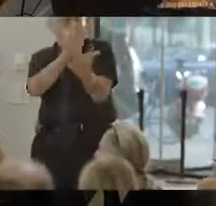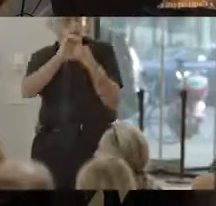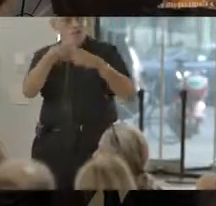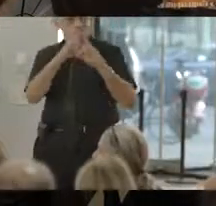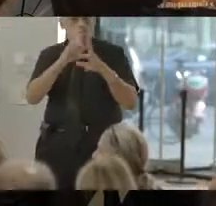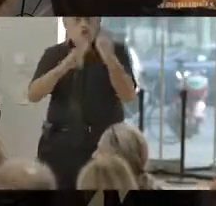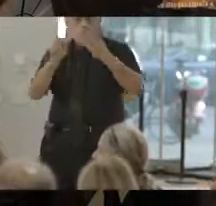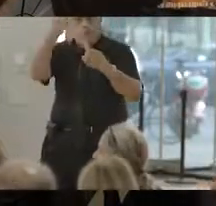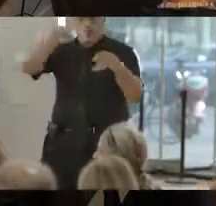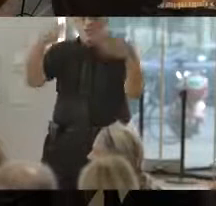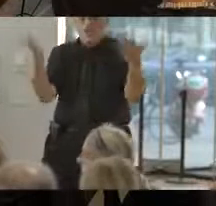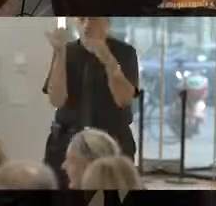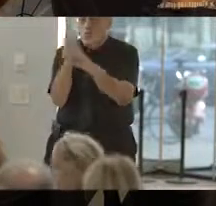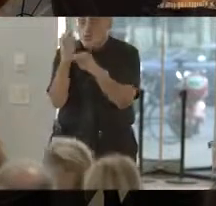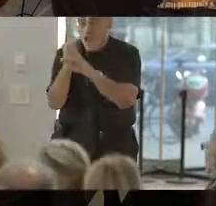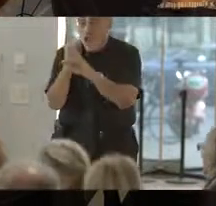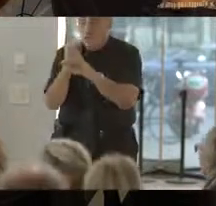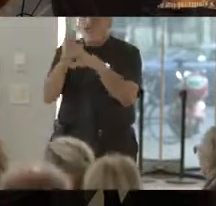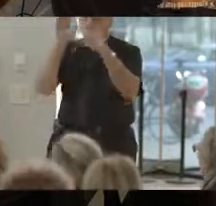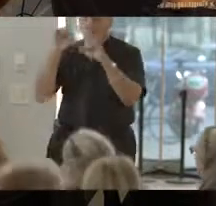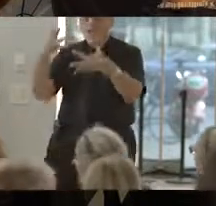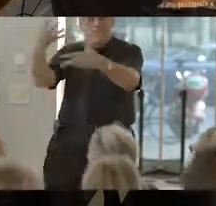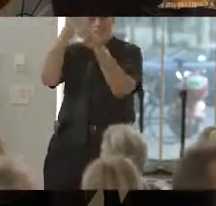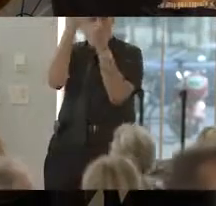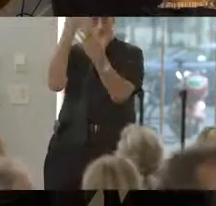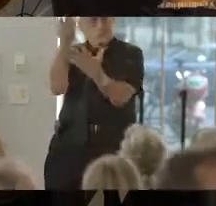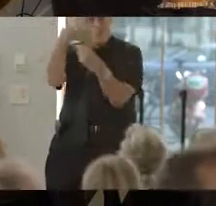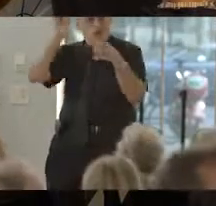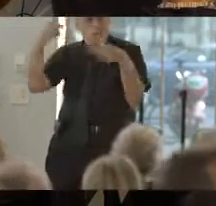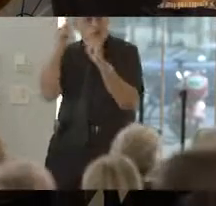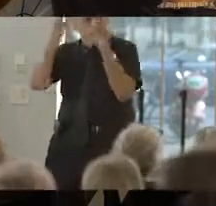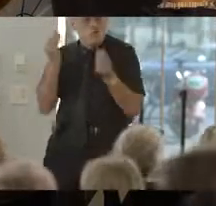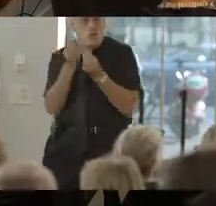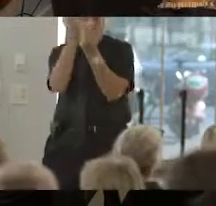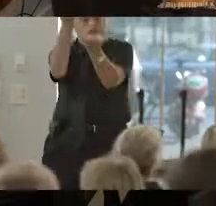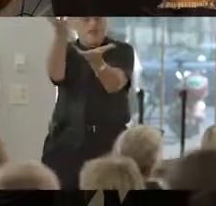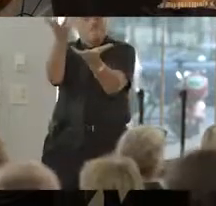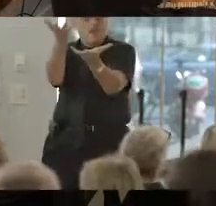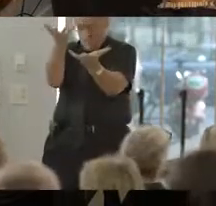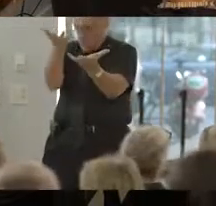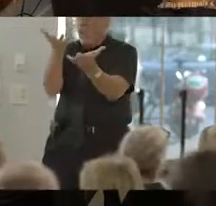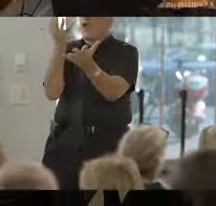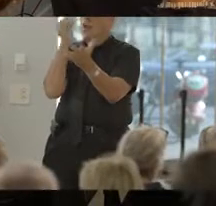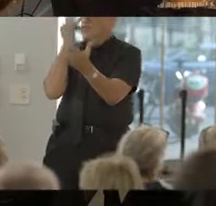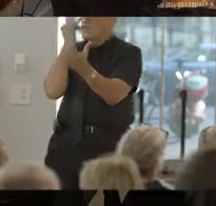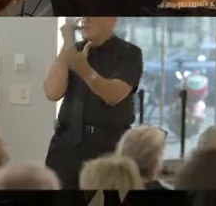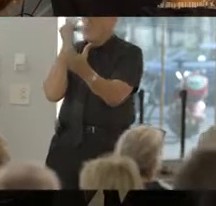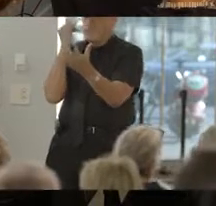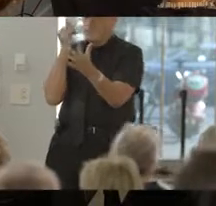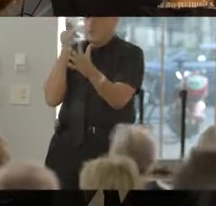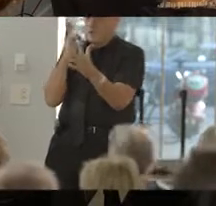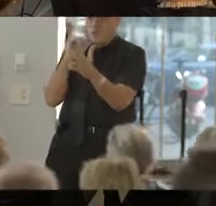sure that the people who are here tonight can get the information that we're trying to convey. So if you're